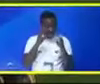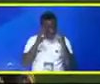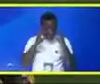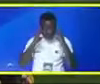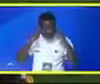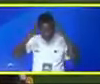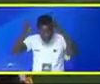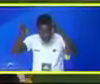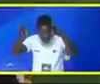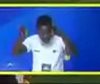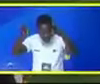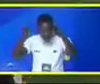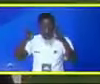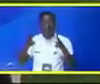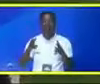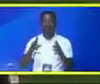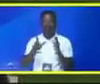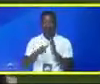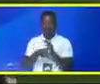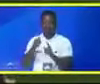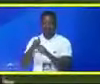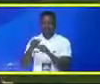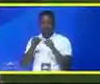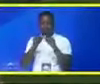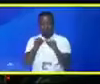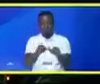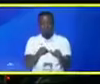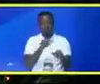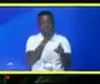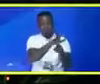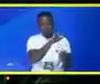your carelessness to govern his continuity.